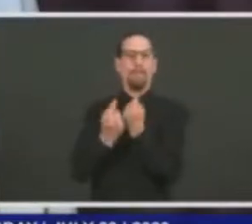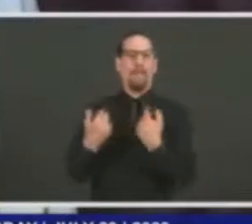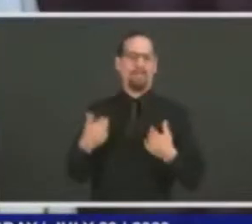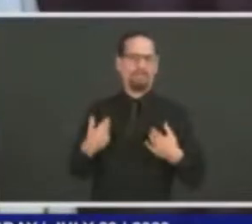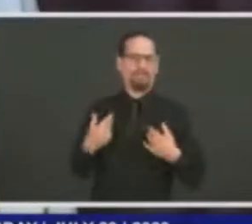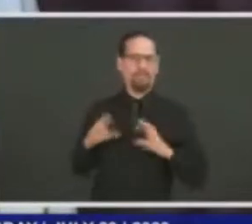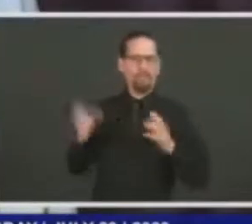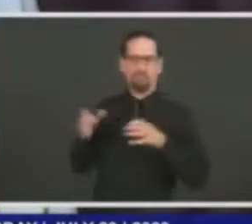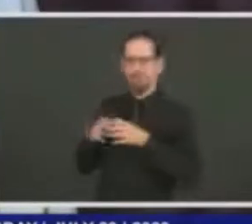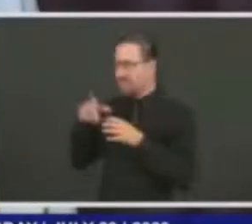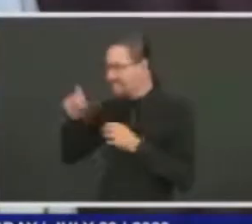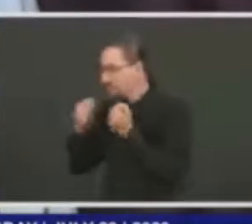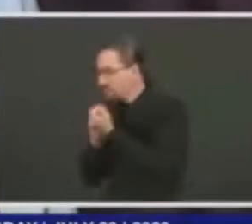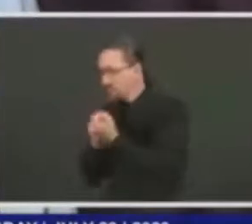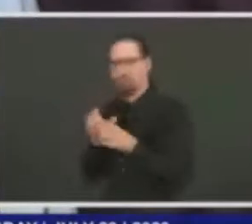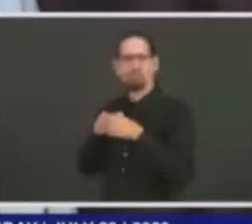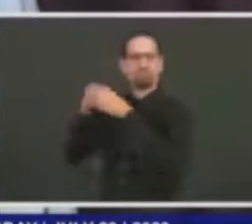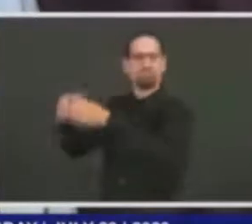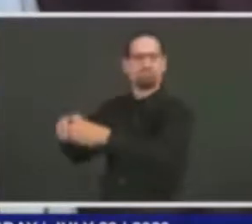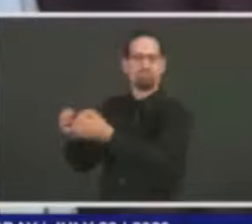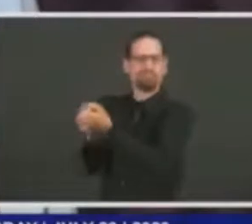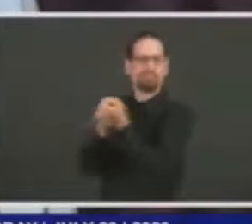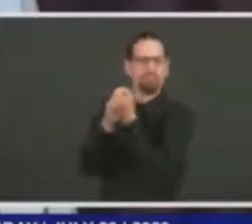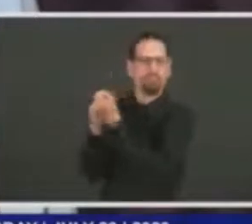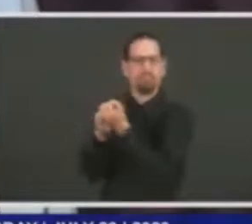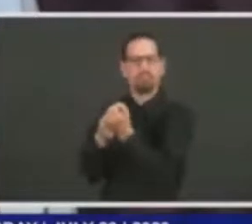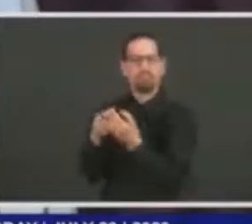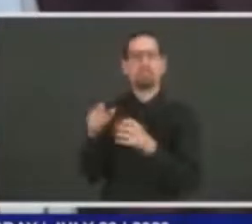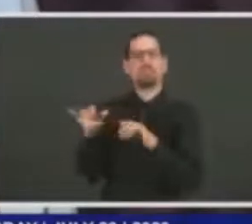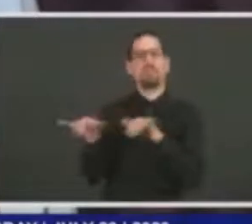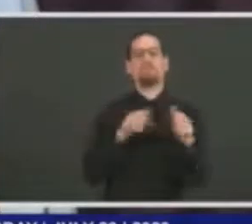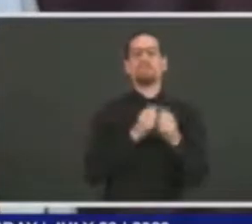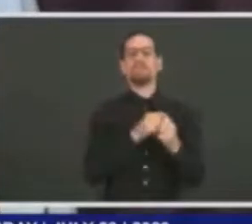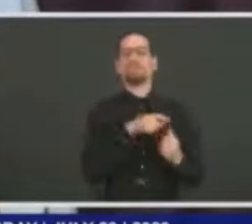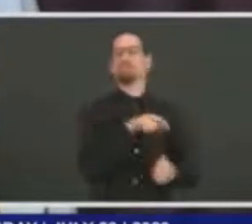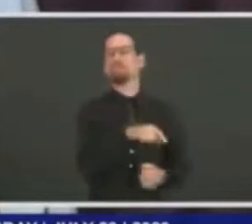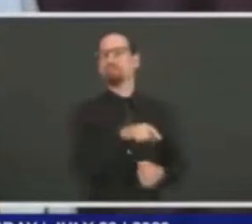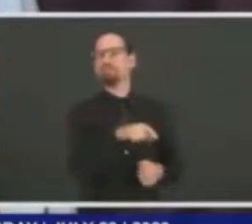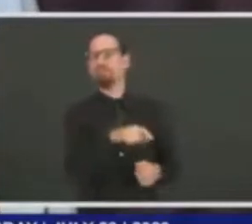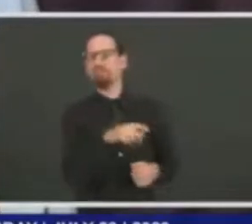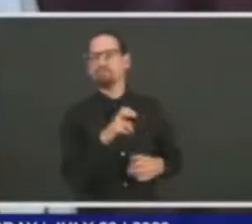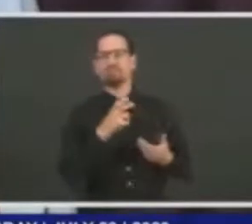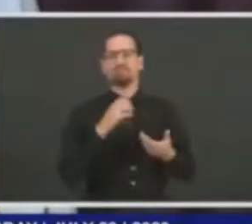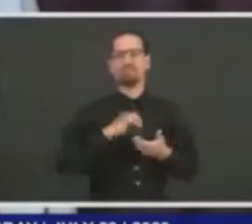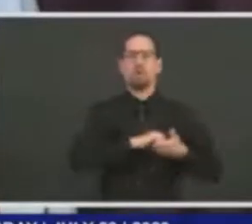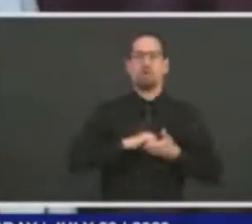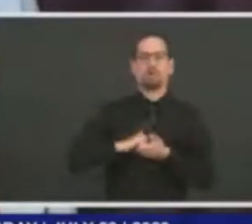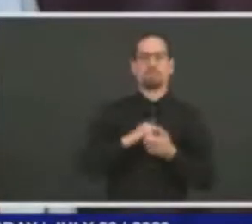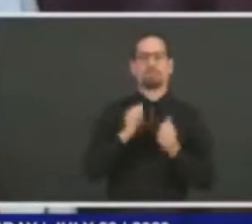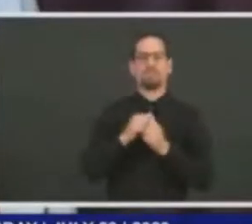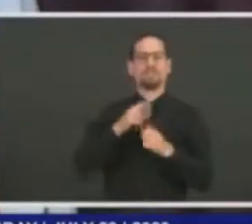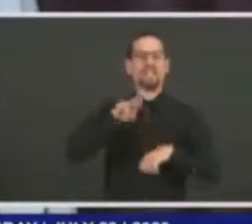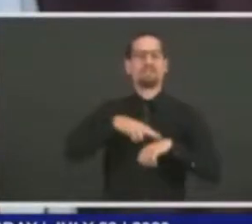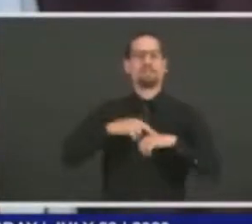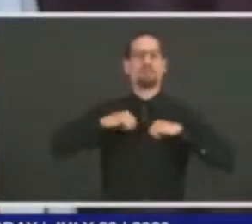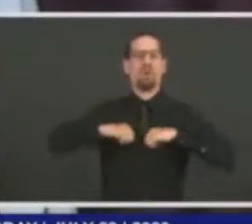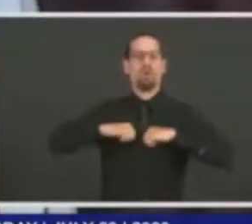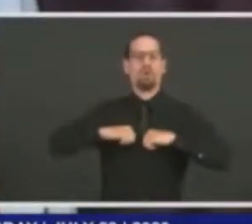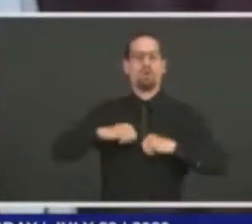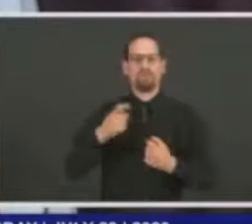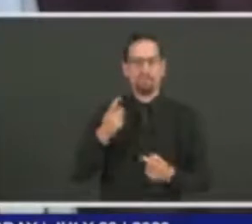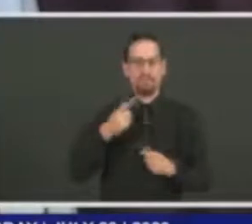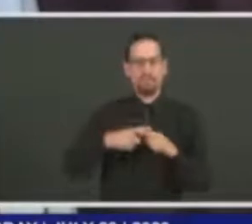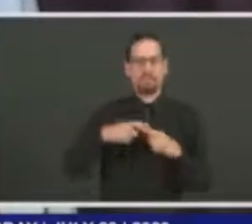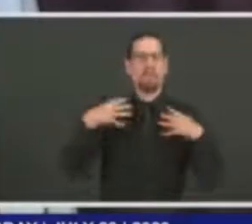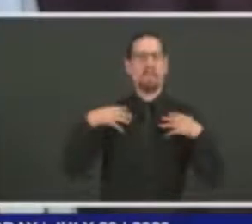with congregate settings, where with partnership with the National Guard, partnership with the health equity zones and other community